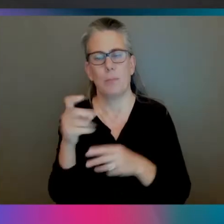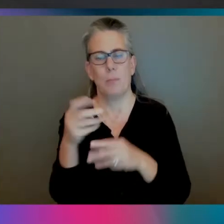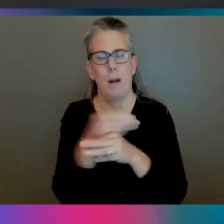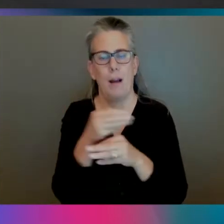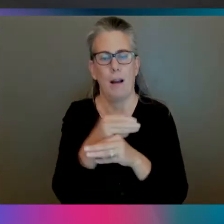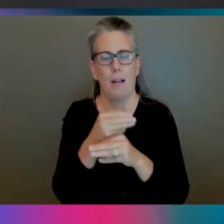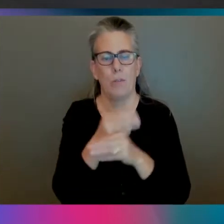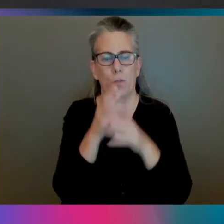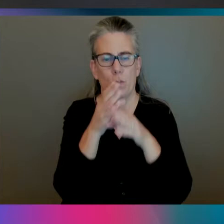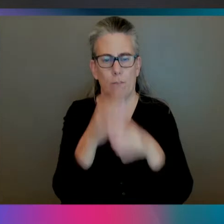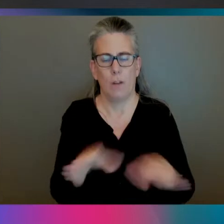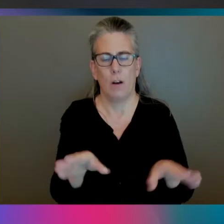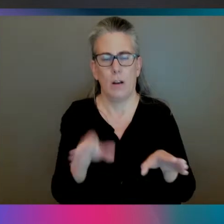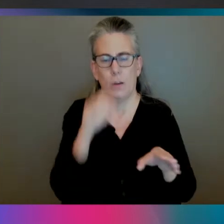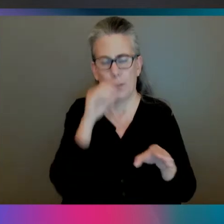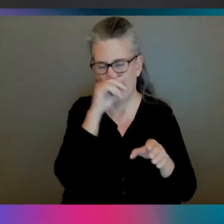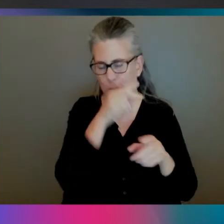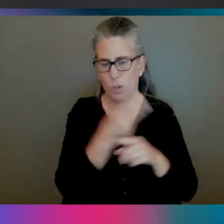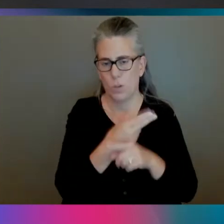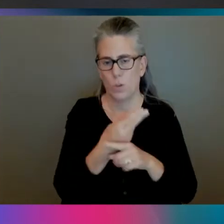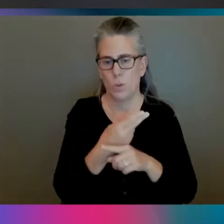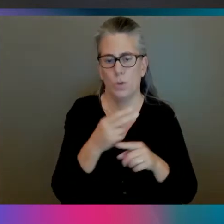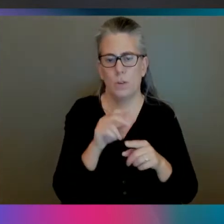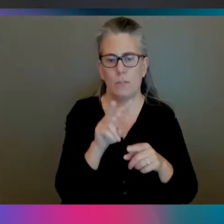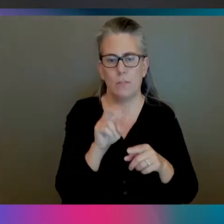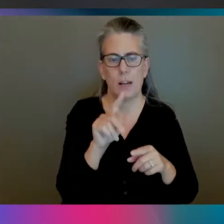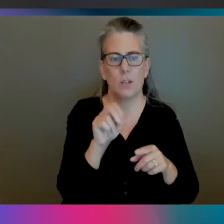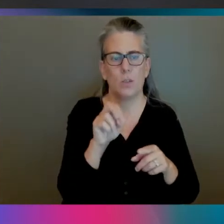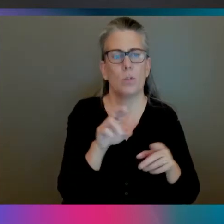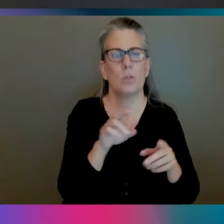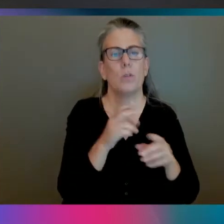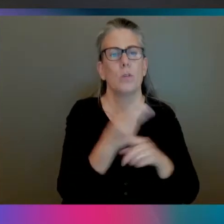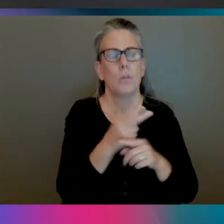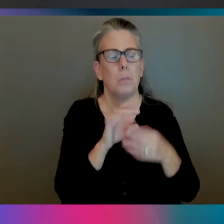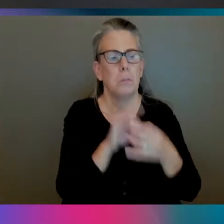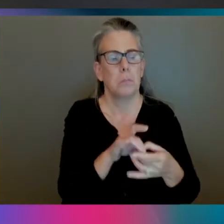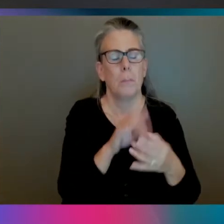have a vector of users, a vector of movies or products,